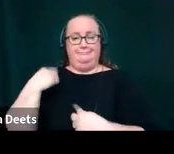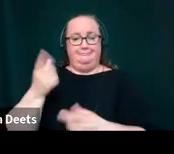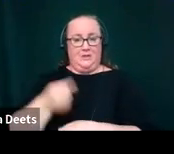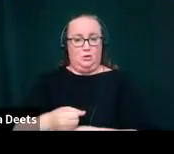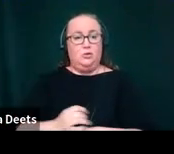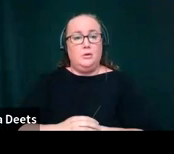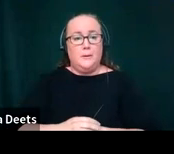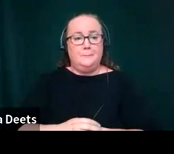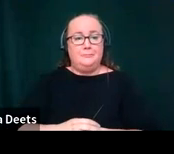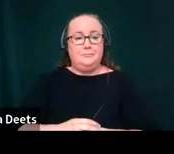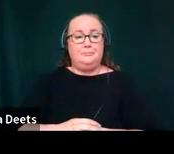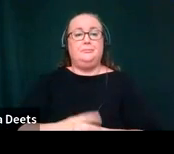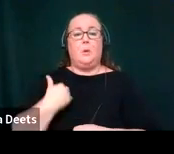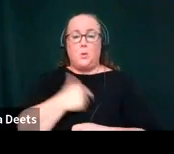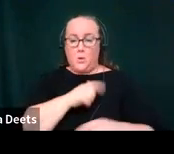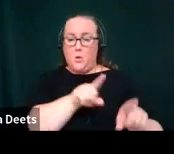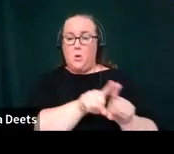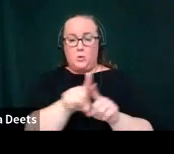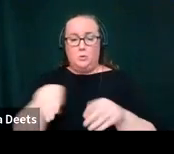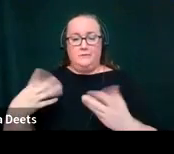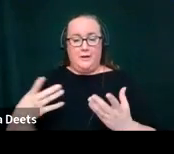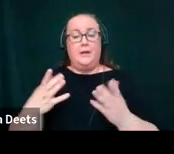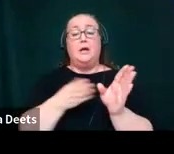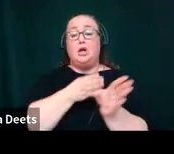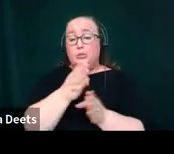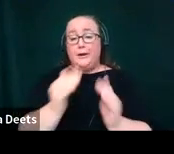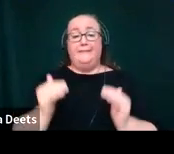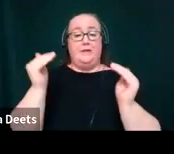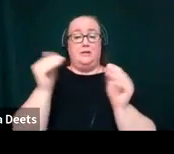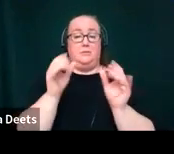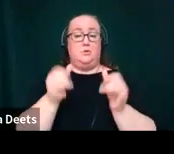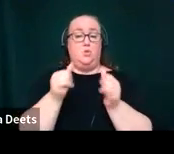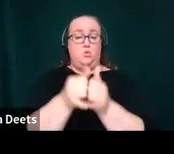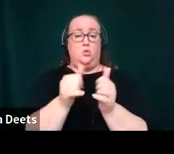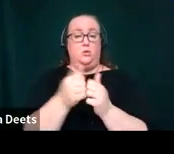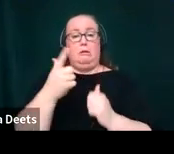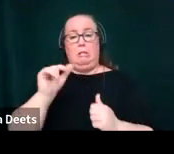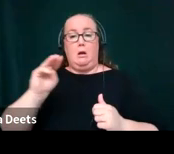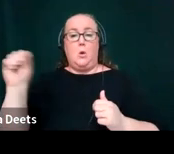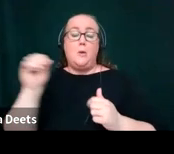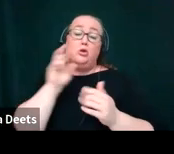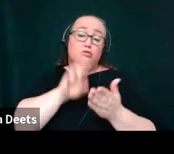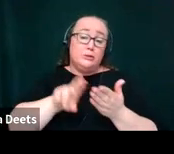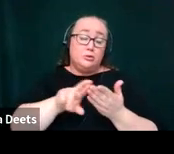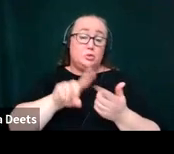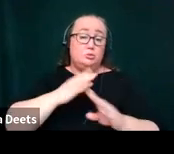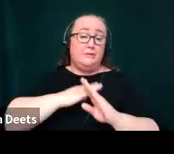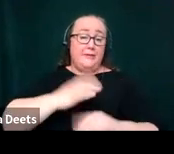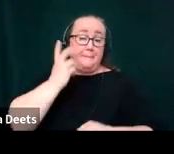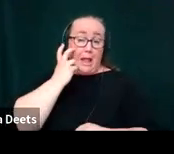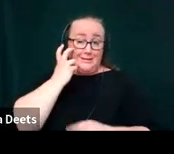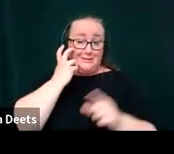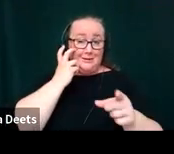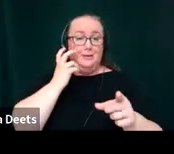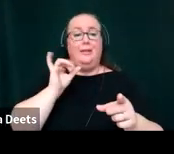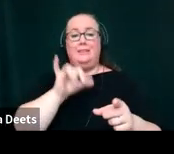We also administer a Career Advancement Award in Glaucoma Research with Research to Prevent Blindness. And this slide